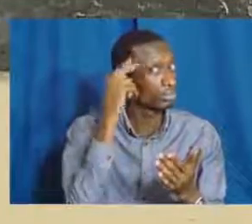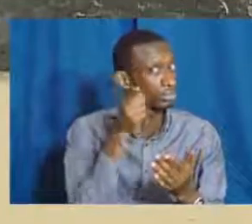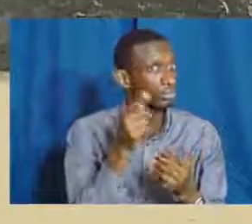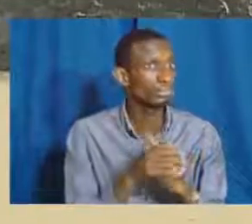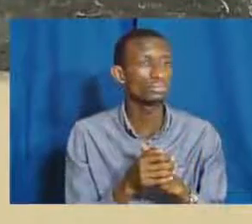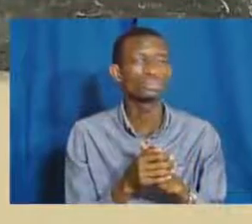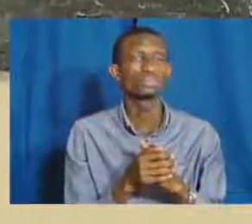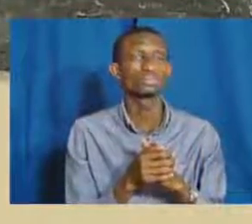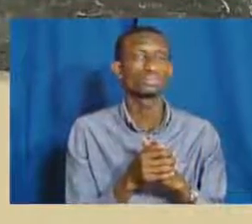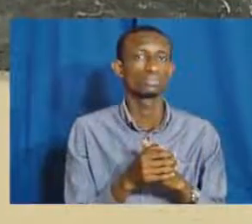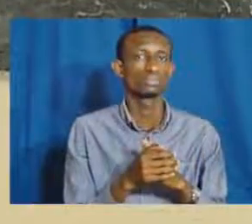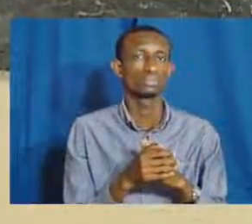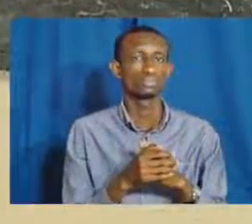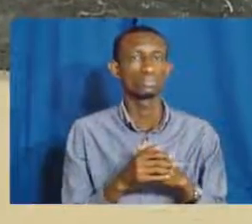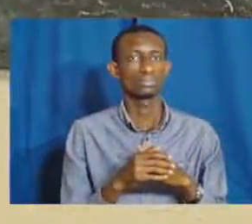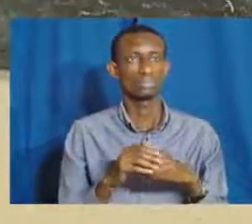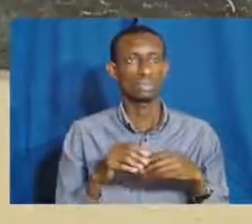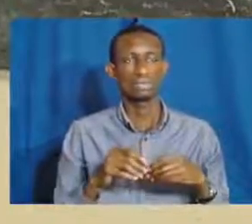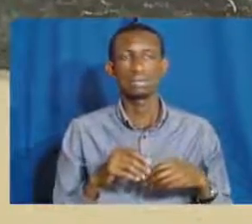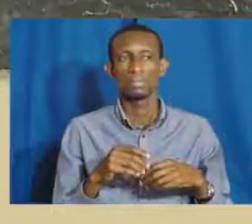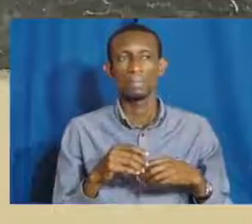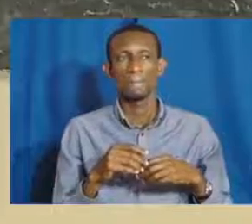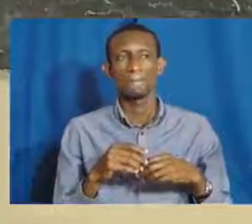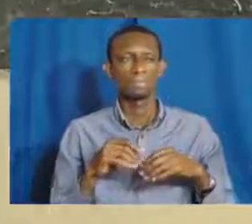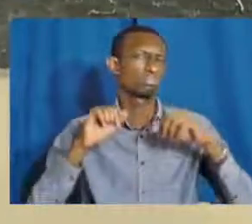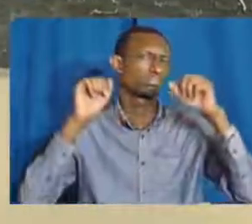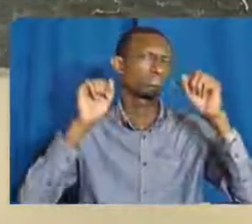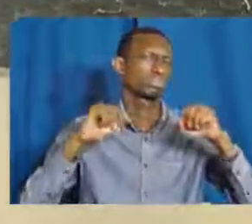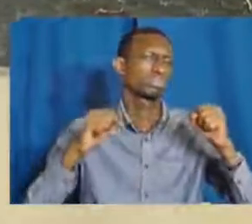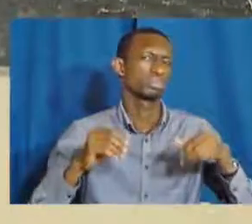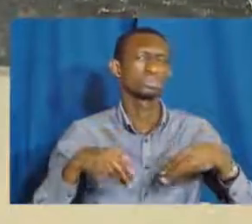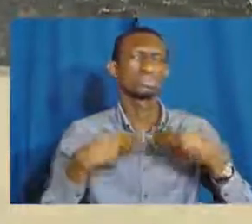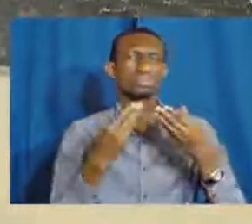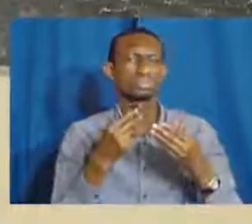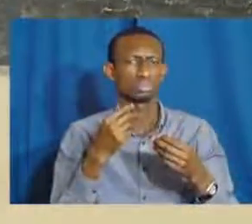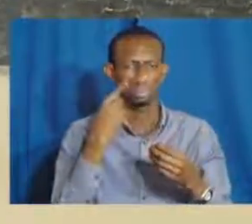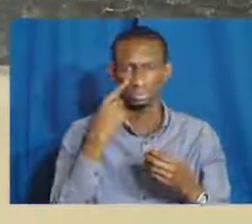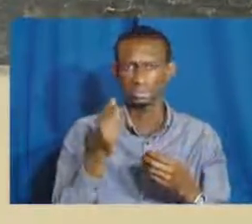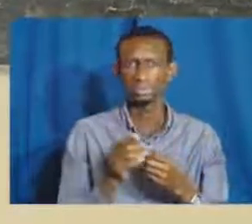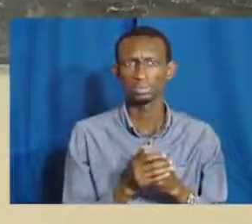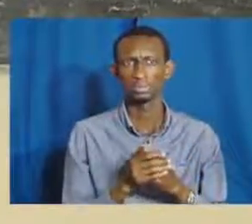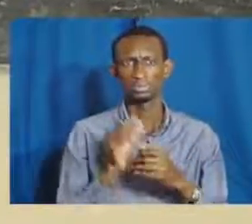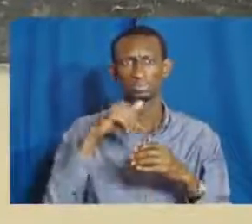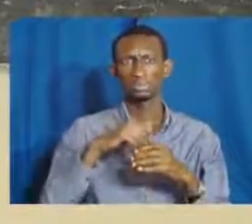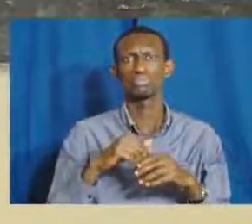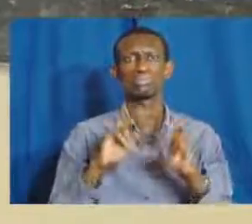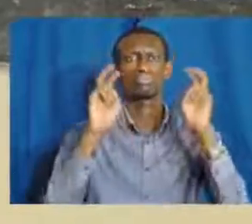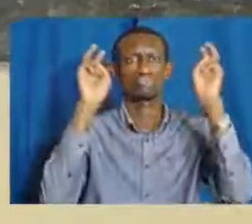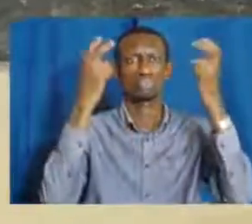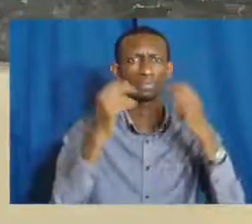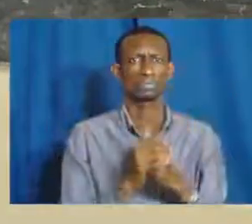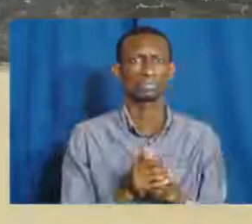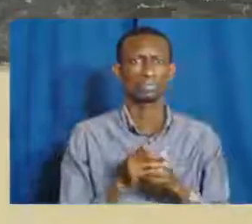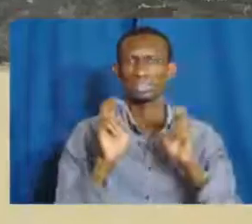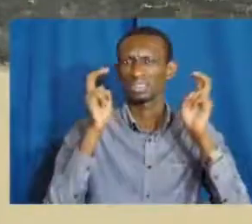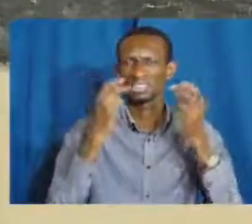they will call it Aufbau's principle. You could have looked at it in unit, I